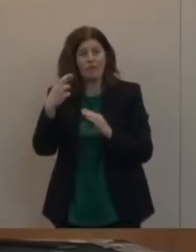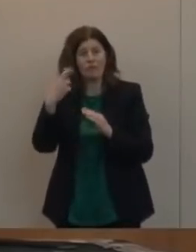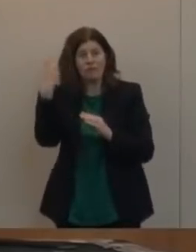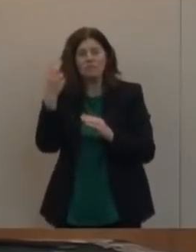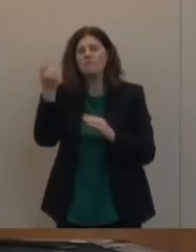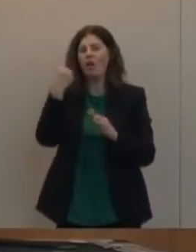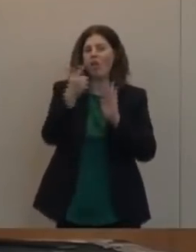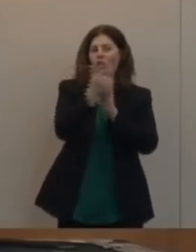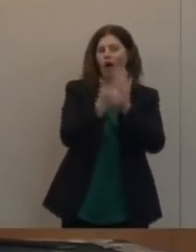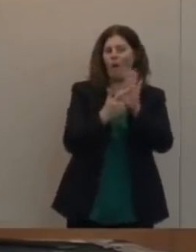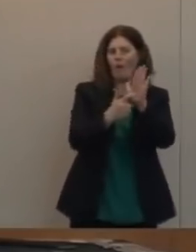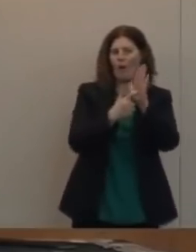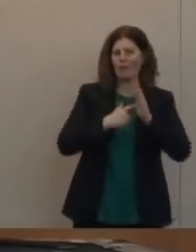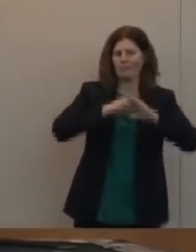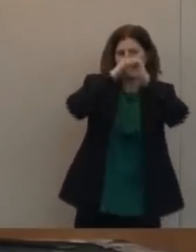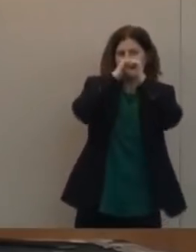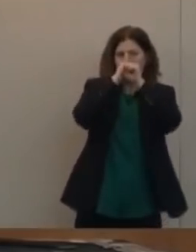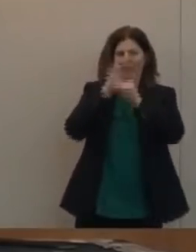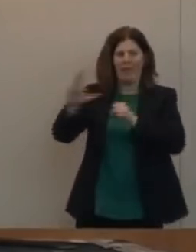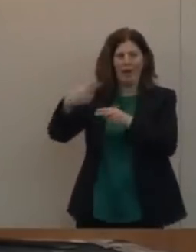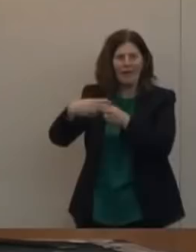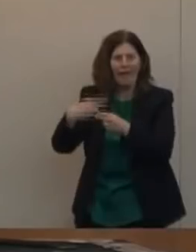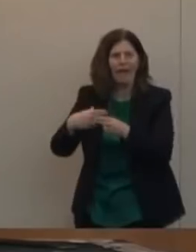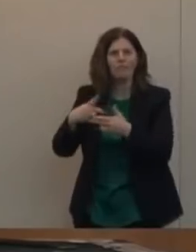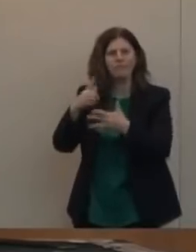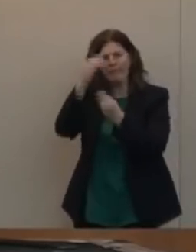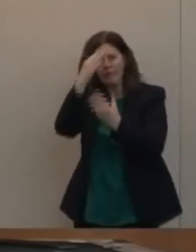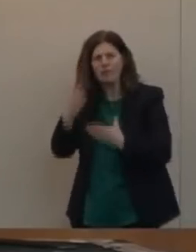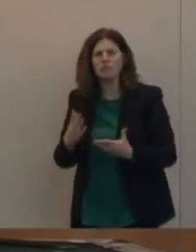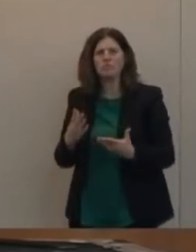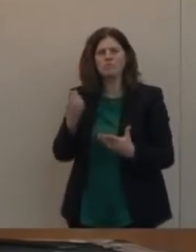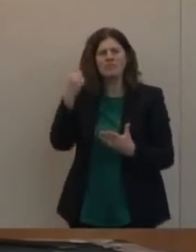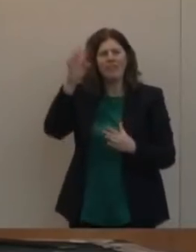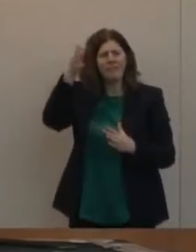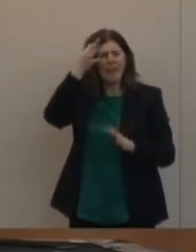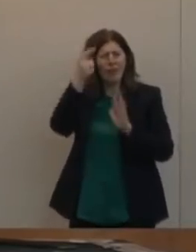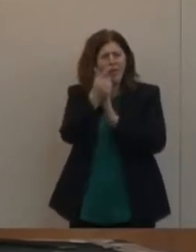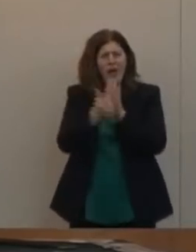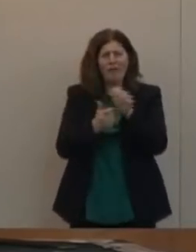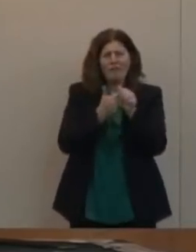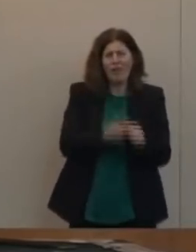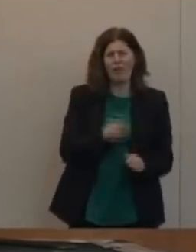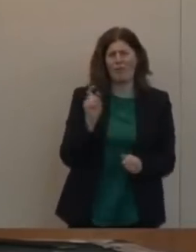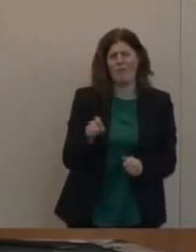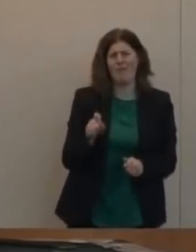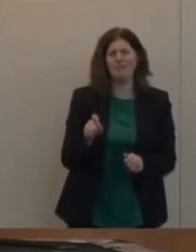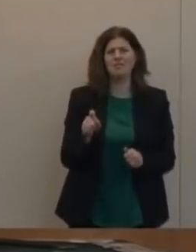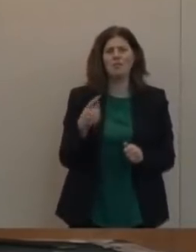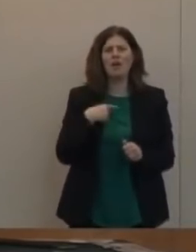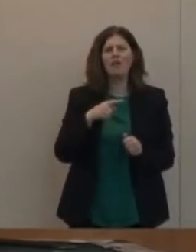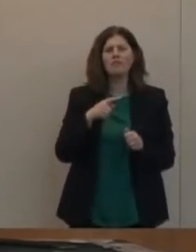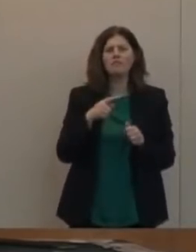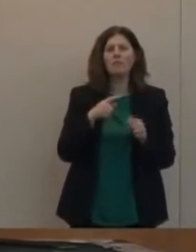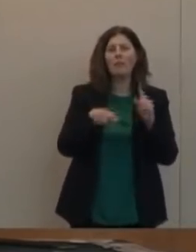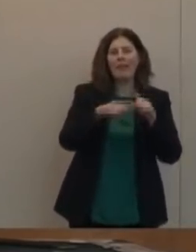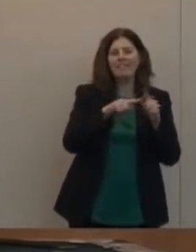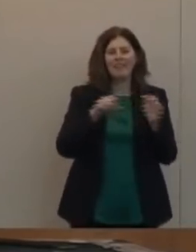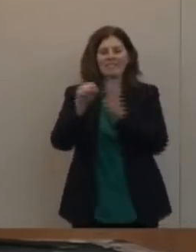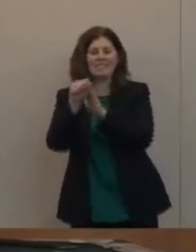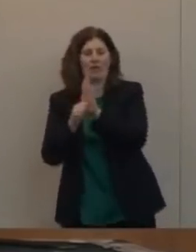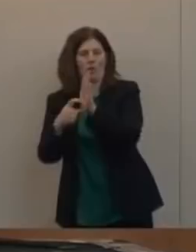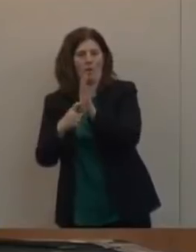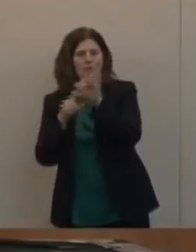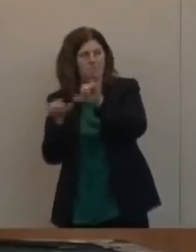to do that in the work that we do for health information. That's a federal law, and we have mirroring state requirements, and we